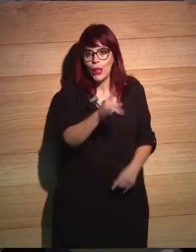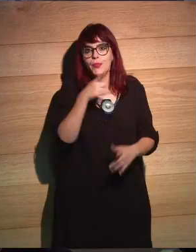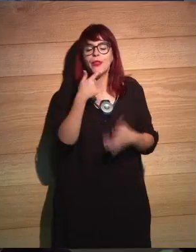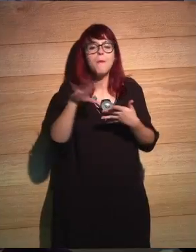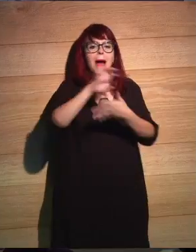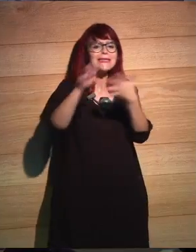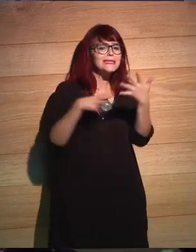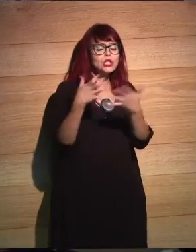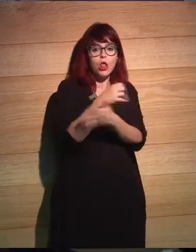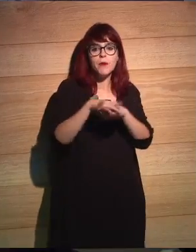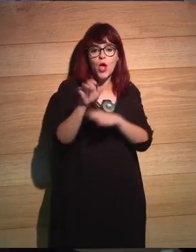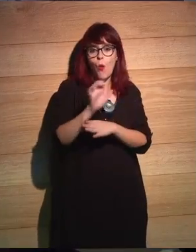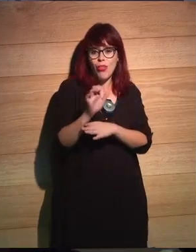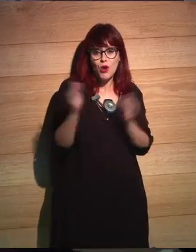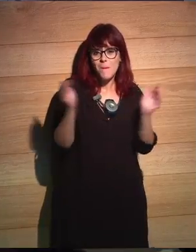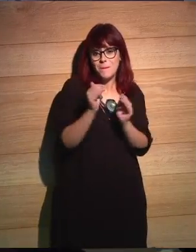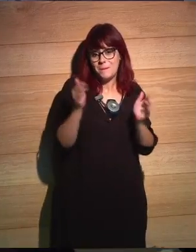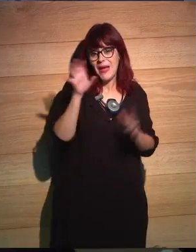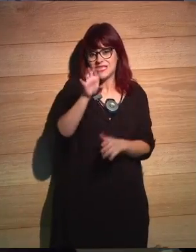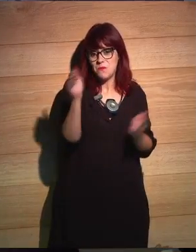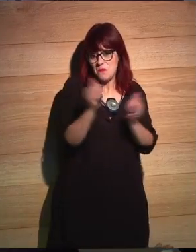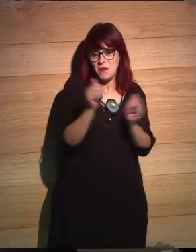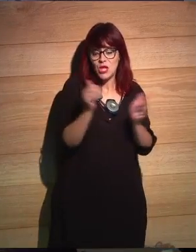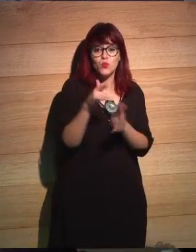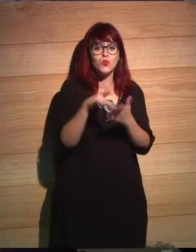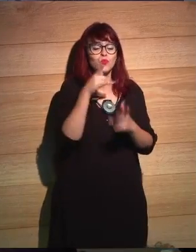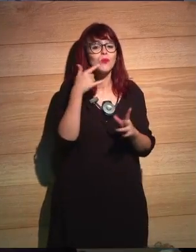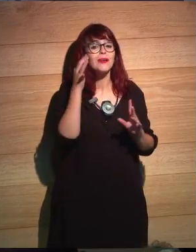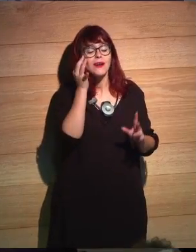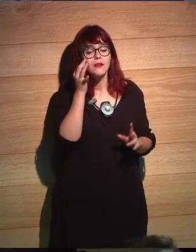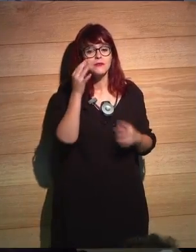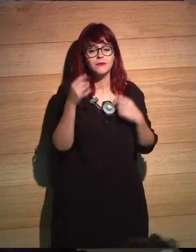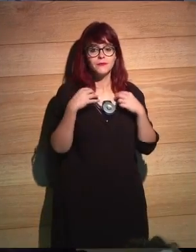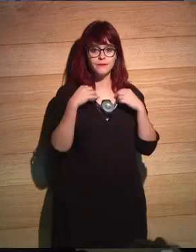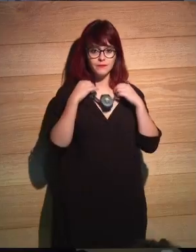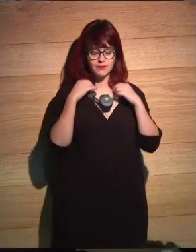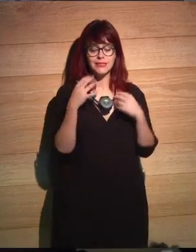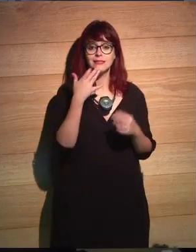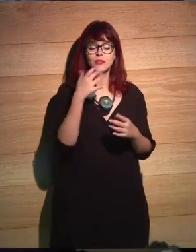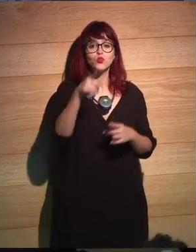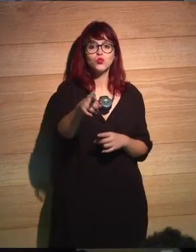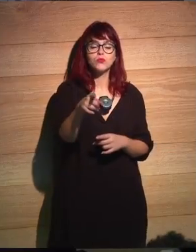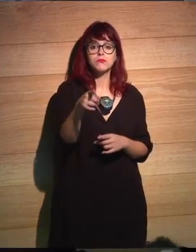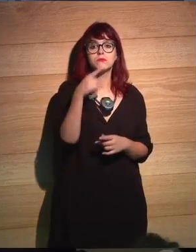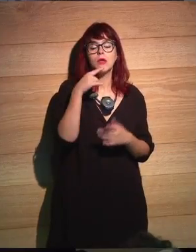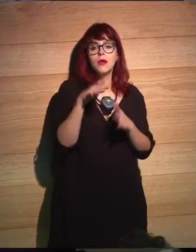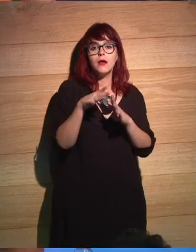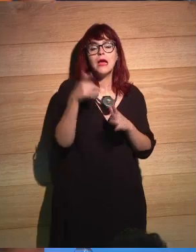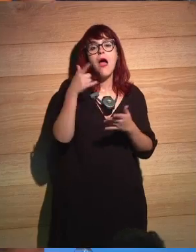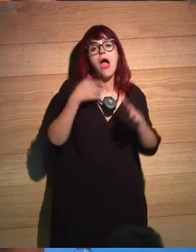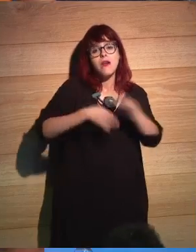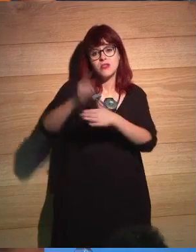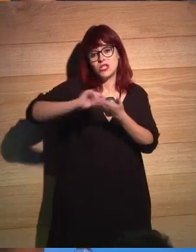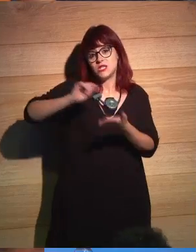so I cannot be certain that this is happening everywhere, but it definitely happens in Ecuador, which is a very small country, and if